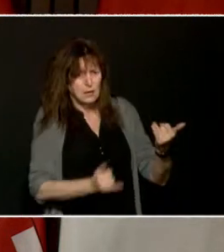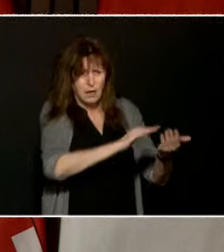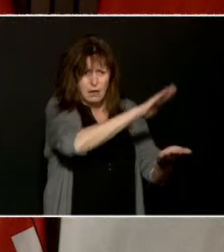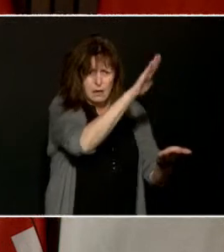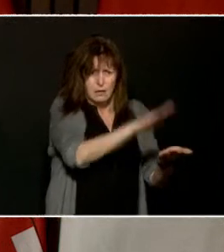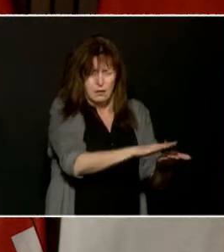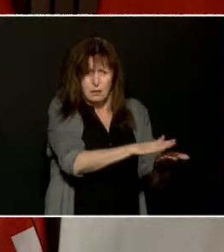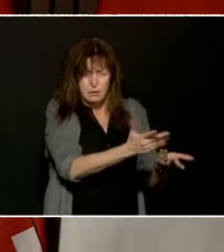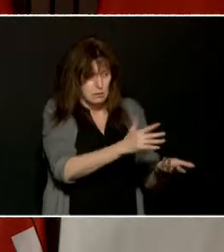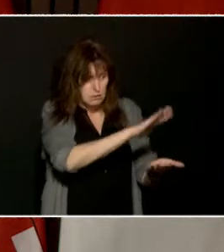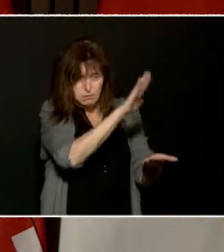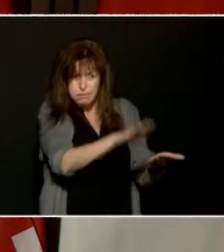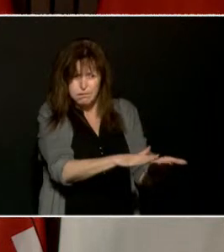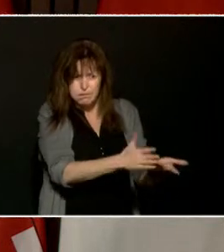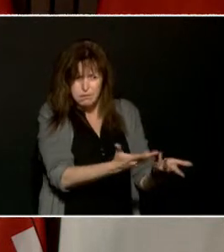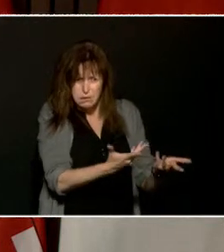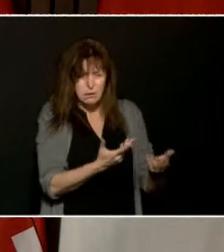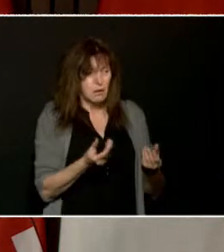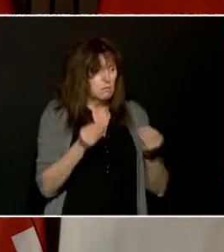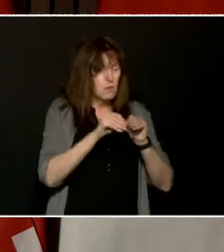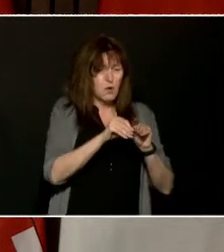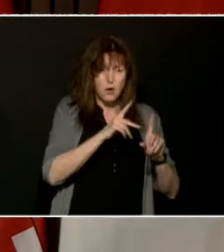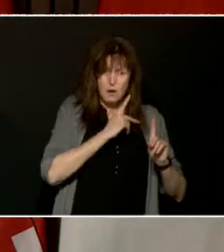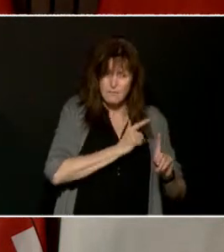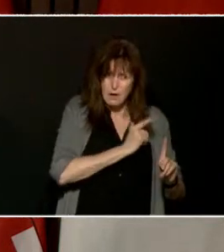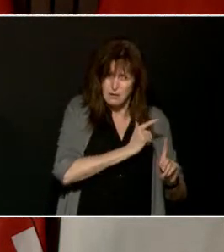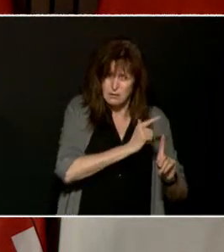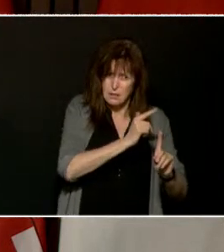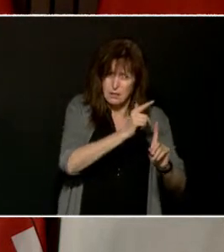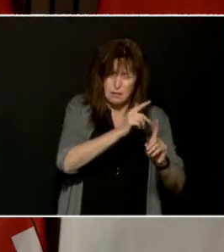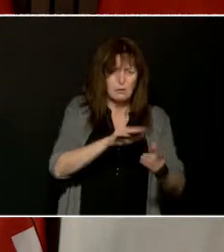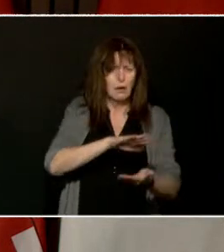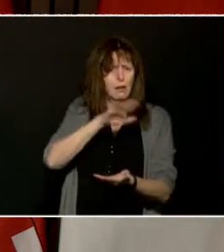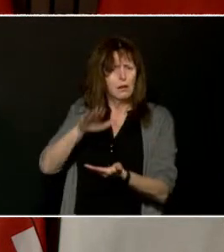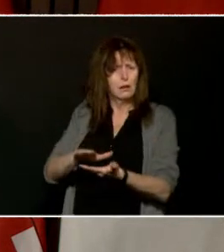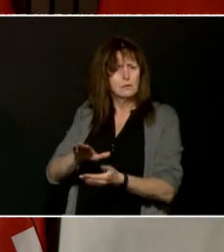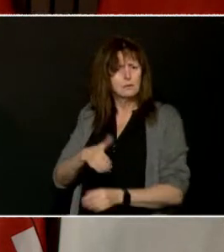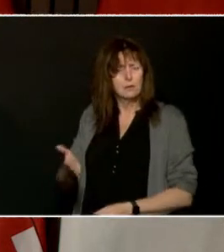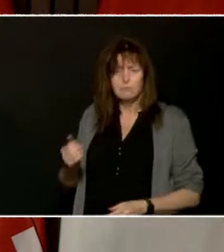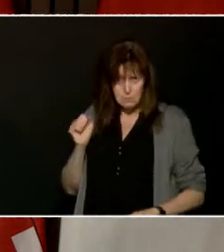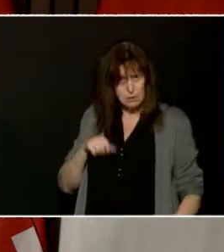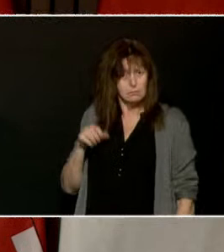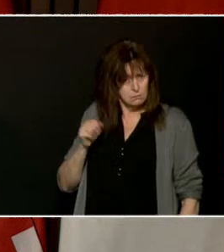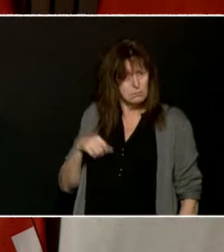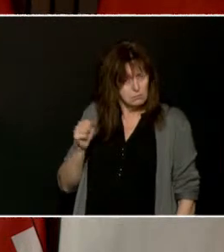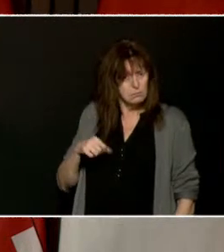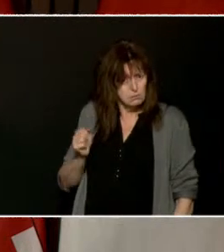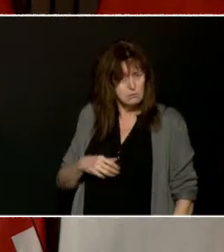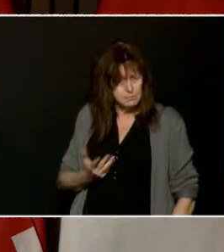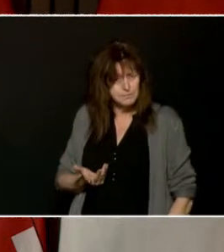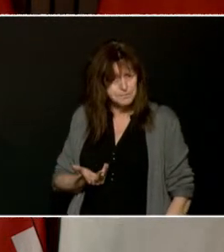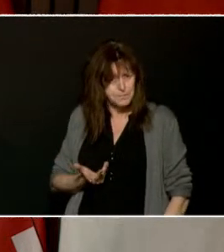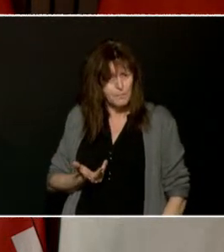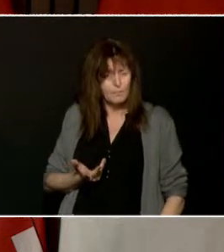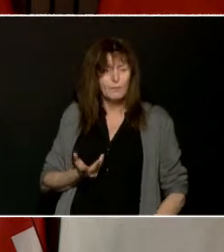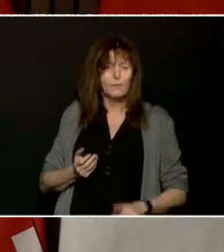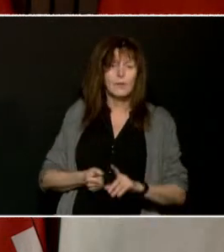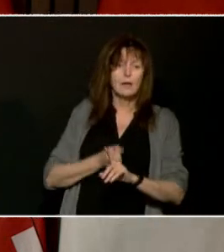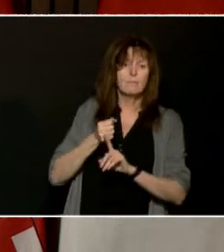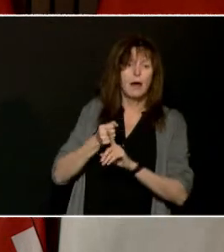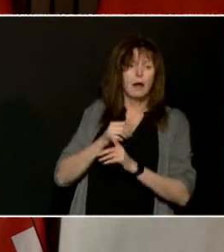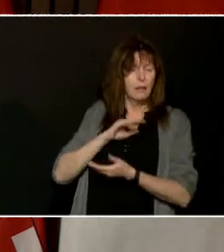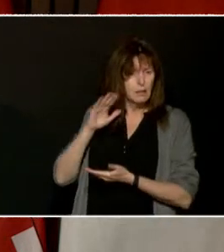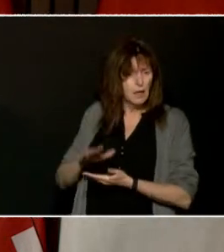have vaccination, the more that you see the impact, the lower the impact you'll see. So more